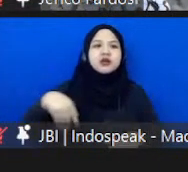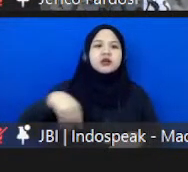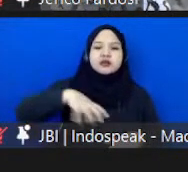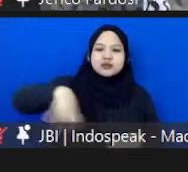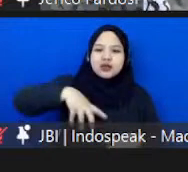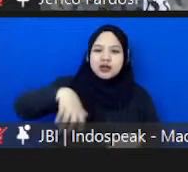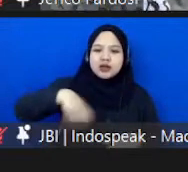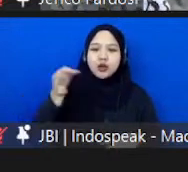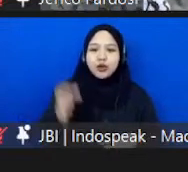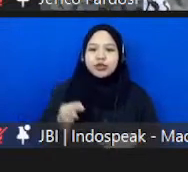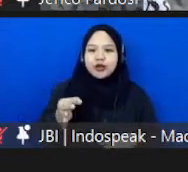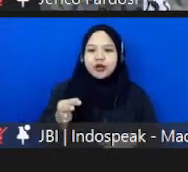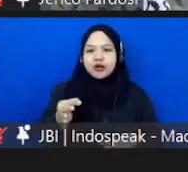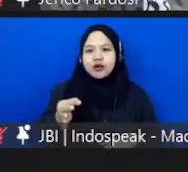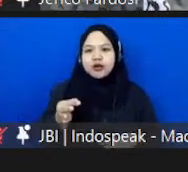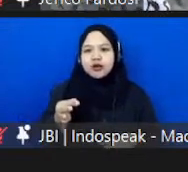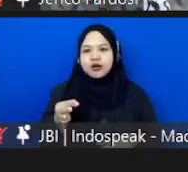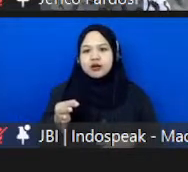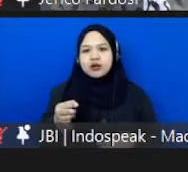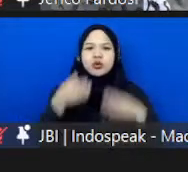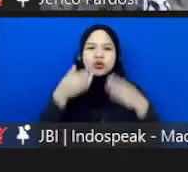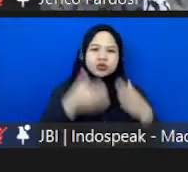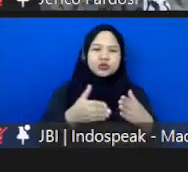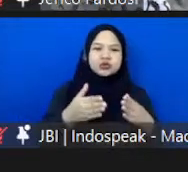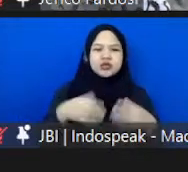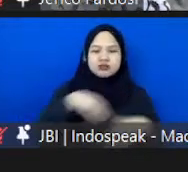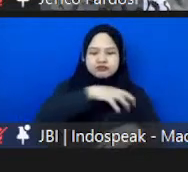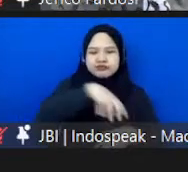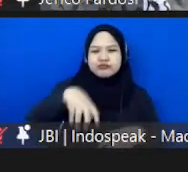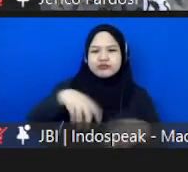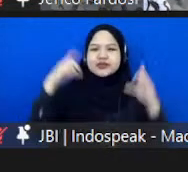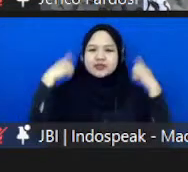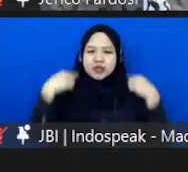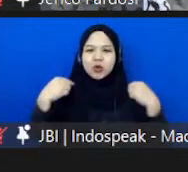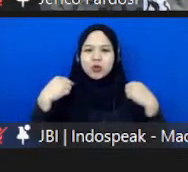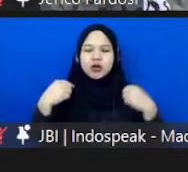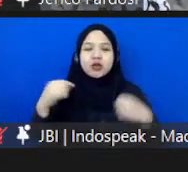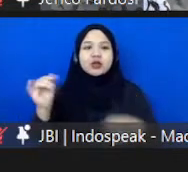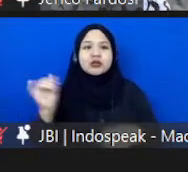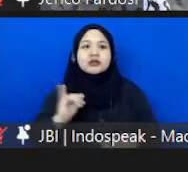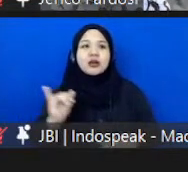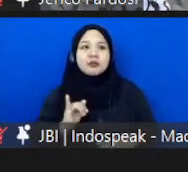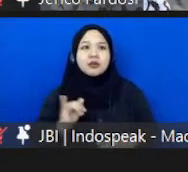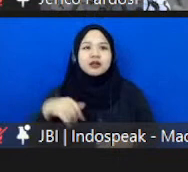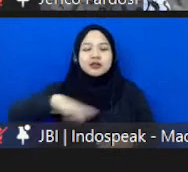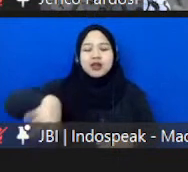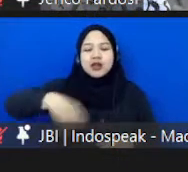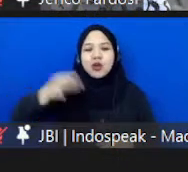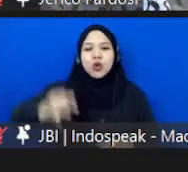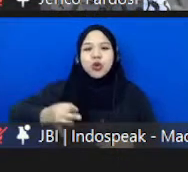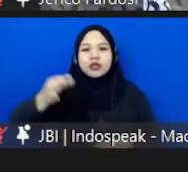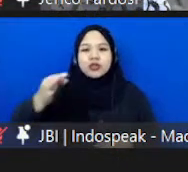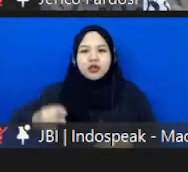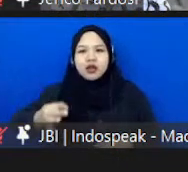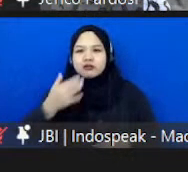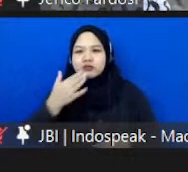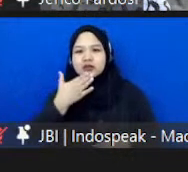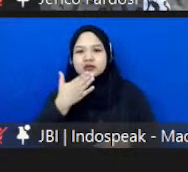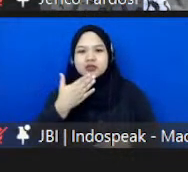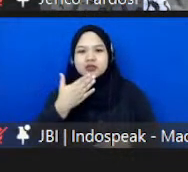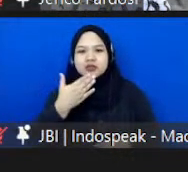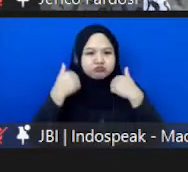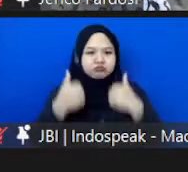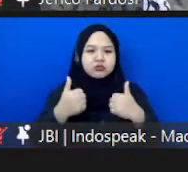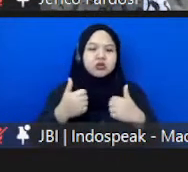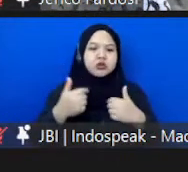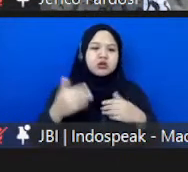area. Of course, in particular in Java area, but also in rural area, when we look at that one, is mostly still kind of like quite high